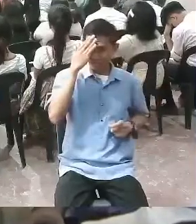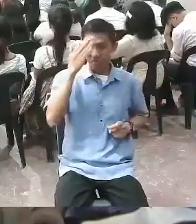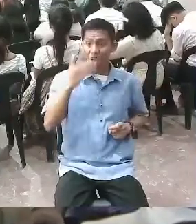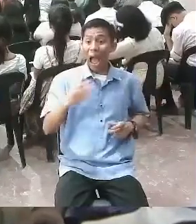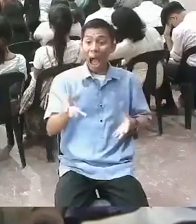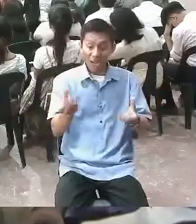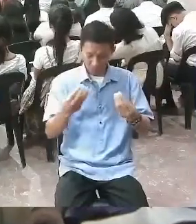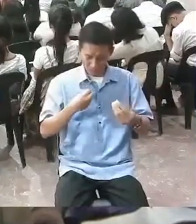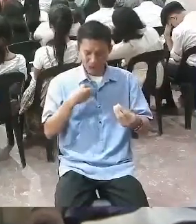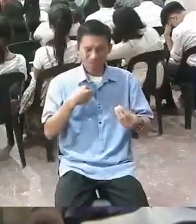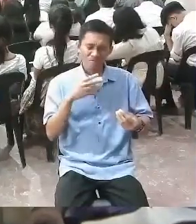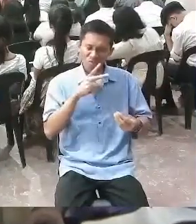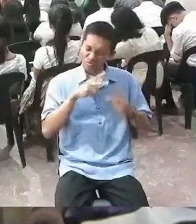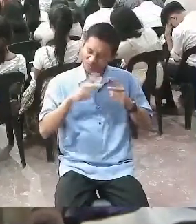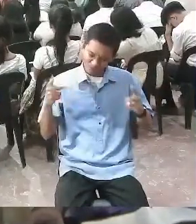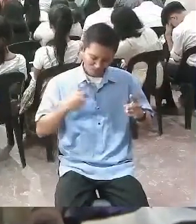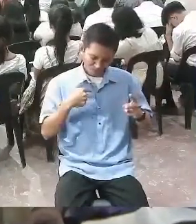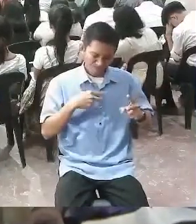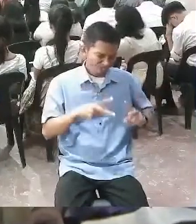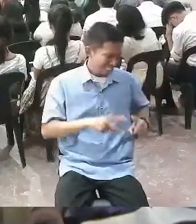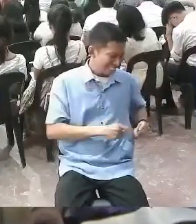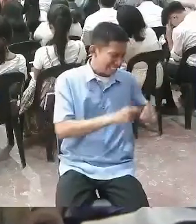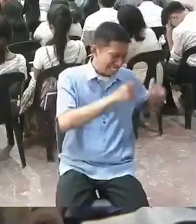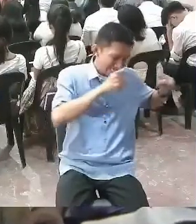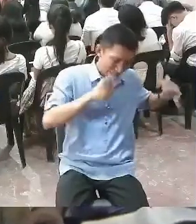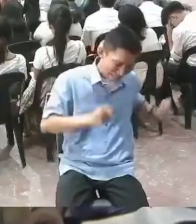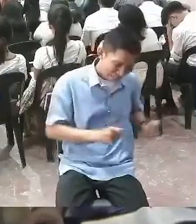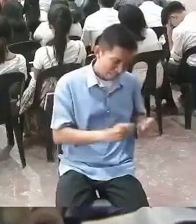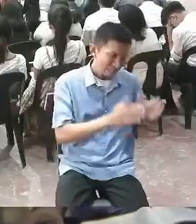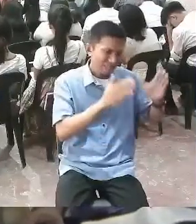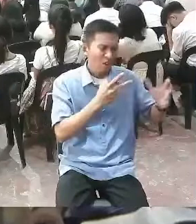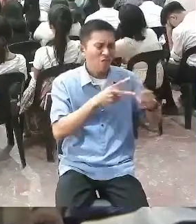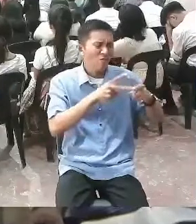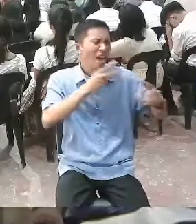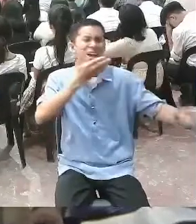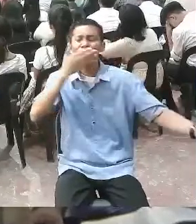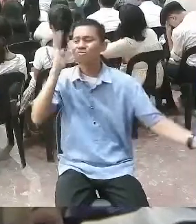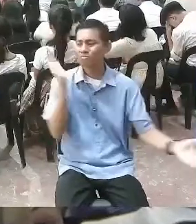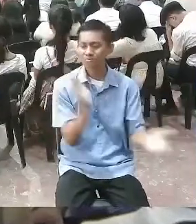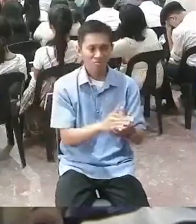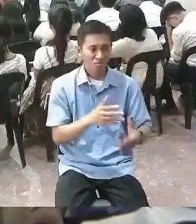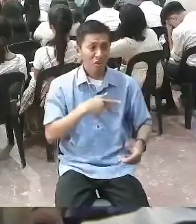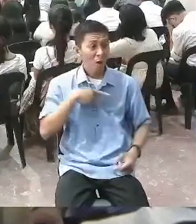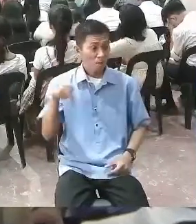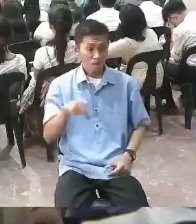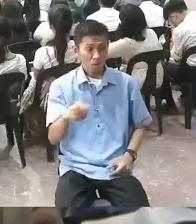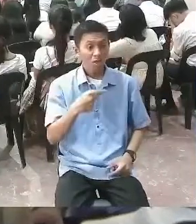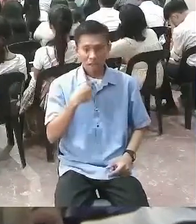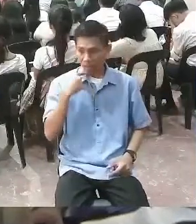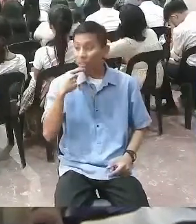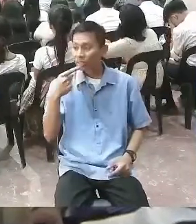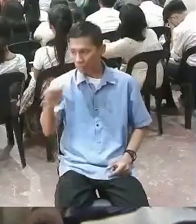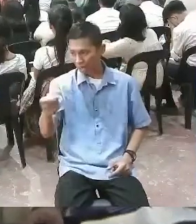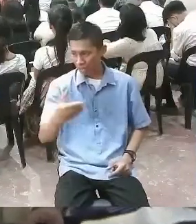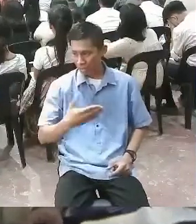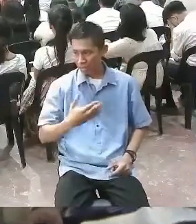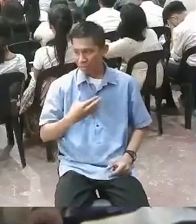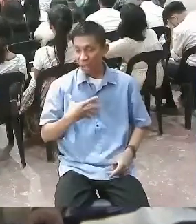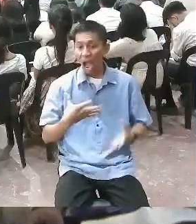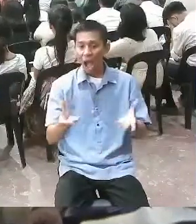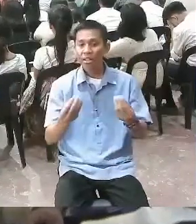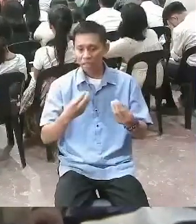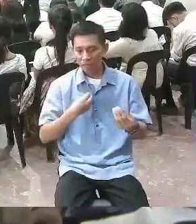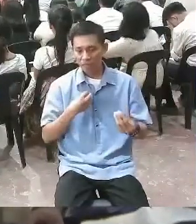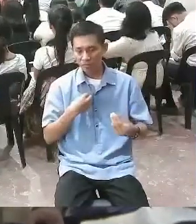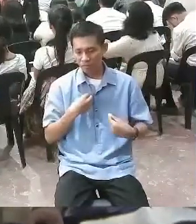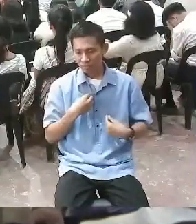bad to be saved, the worst sinner's already been saved. That was the Apostle Paul. He said,